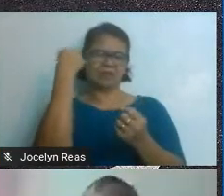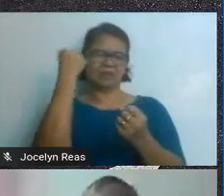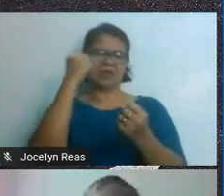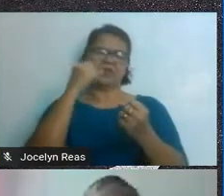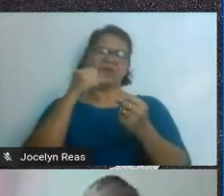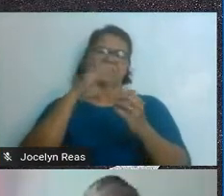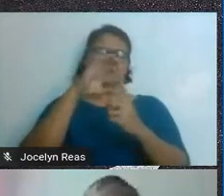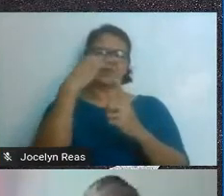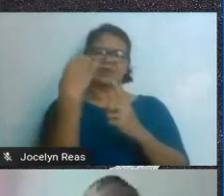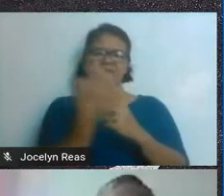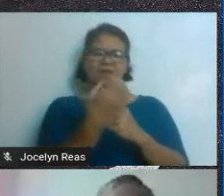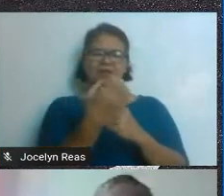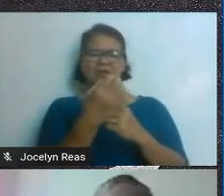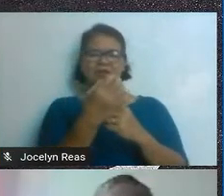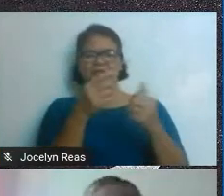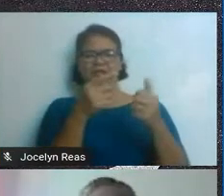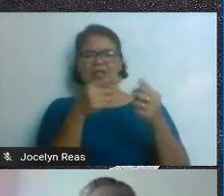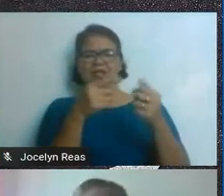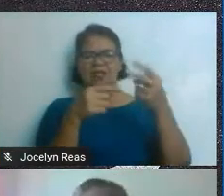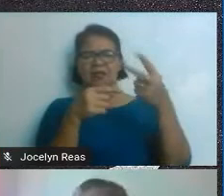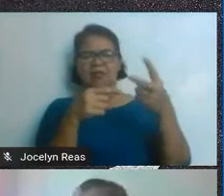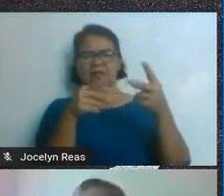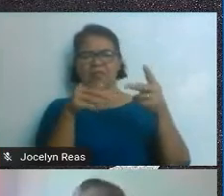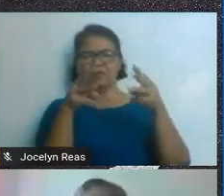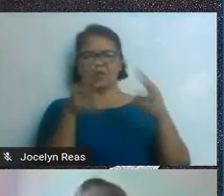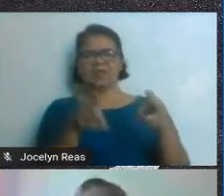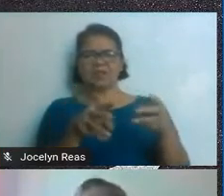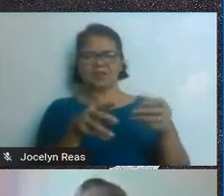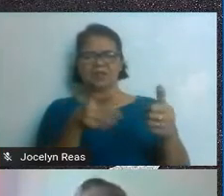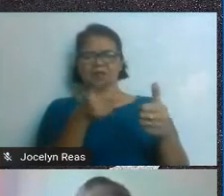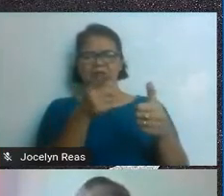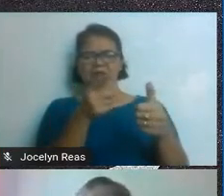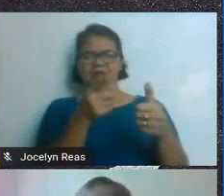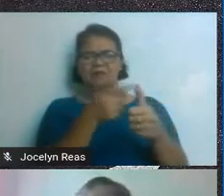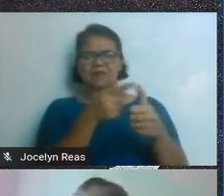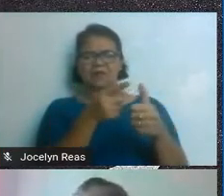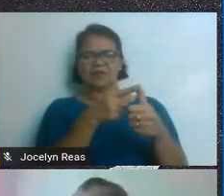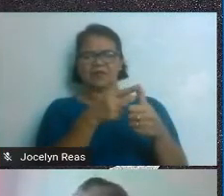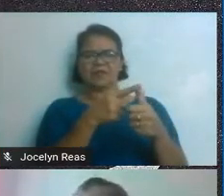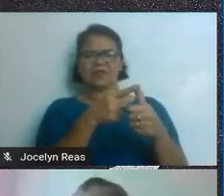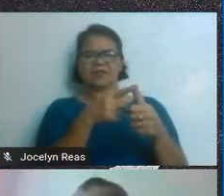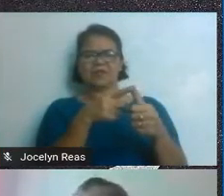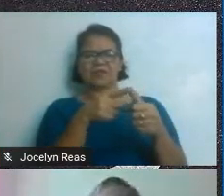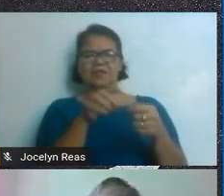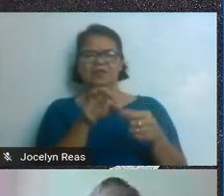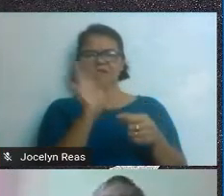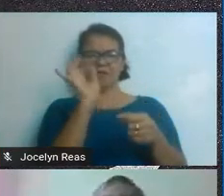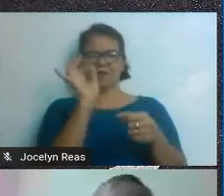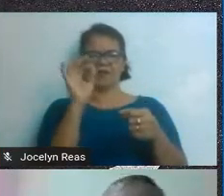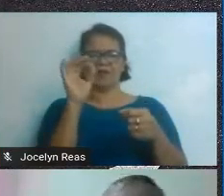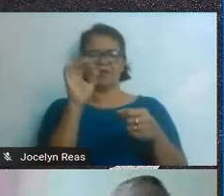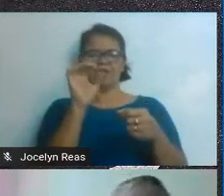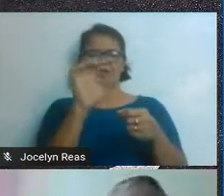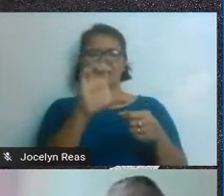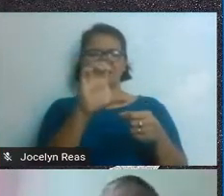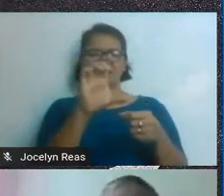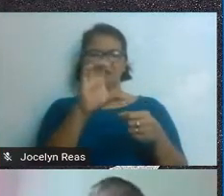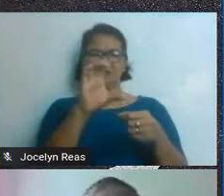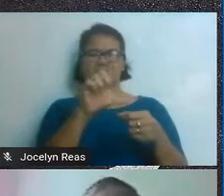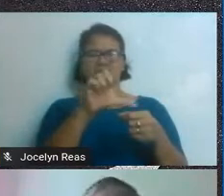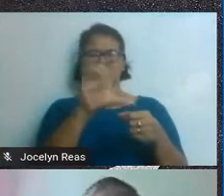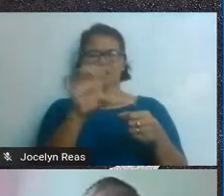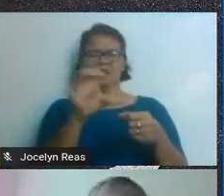was to look at the intended curriculum, meaning the things found in our curriculum guide. And findings